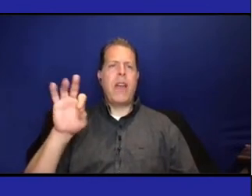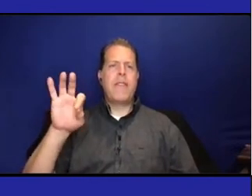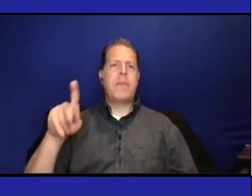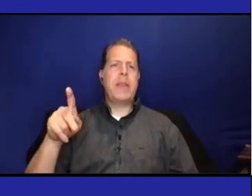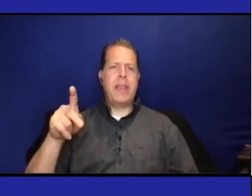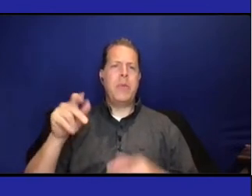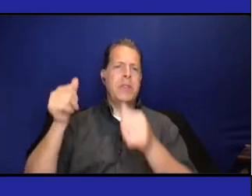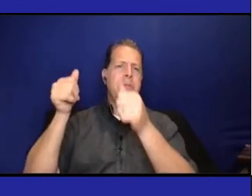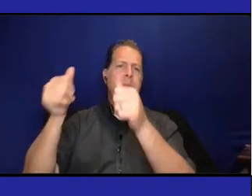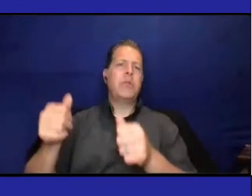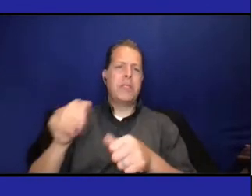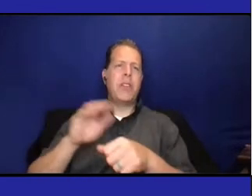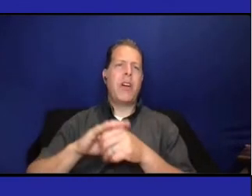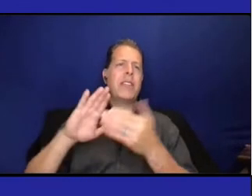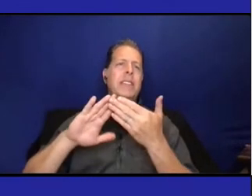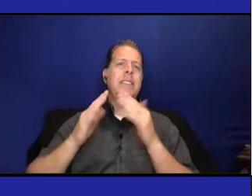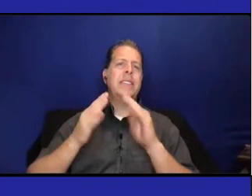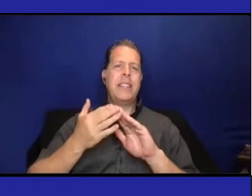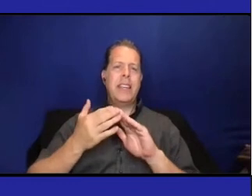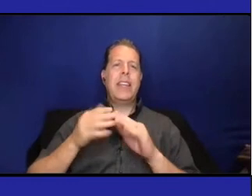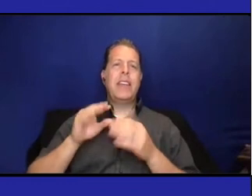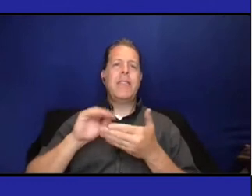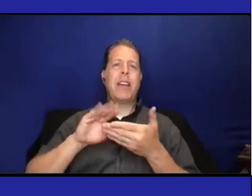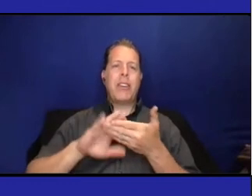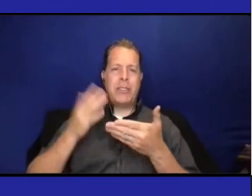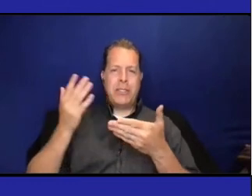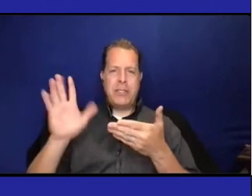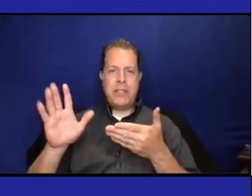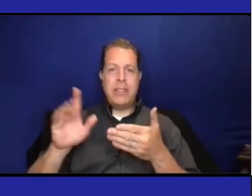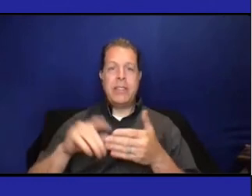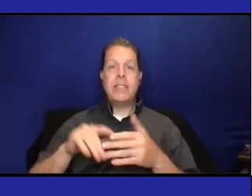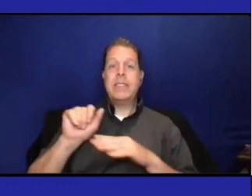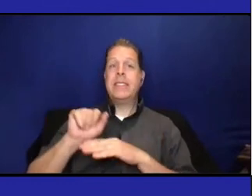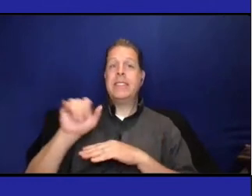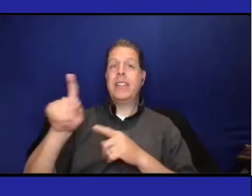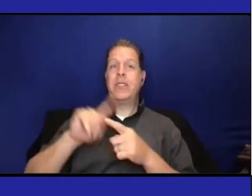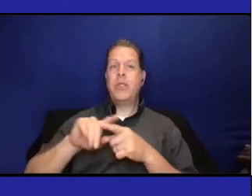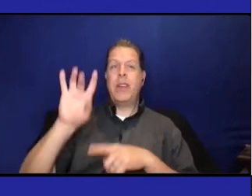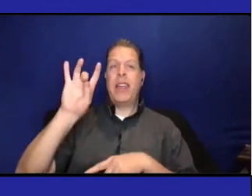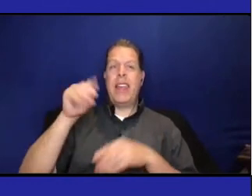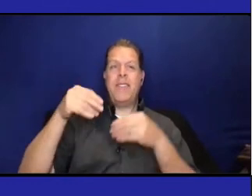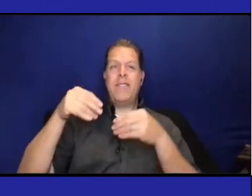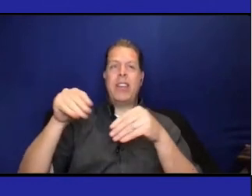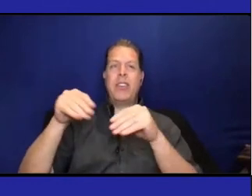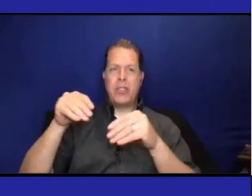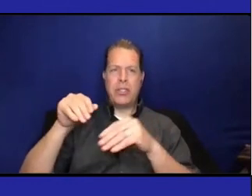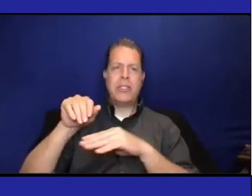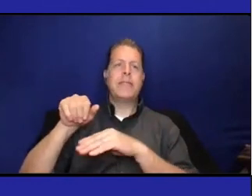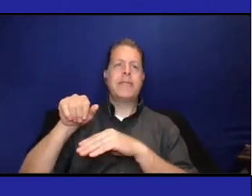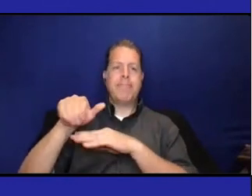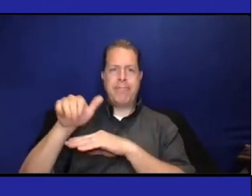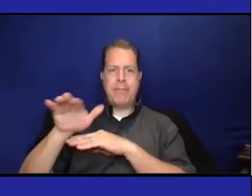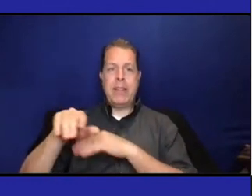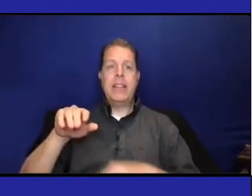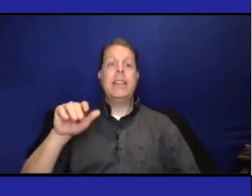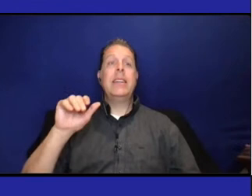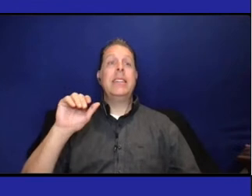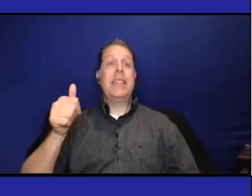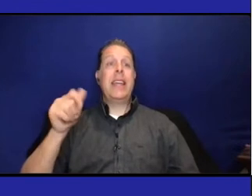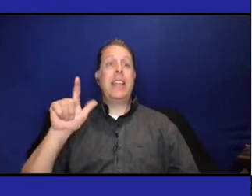on the city records, sent directly to 8 vendors. 10/21,